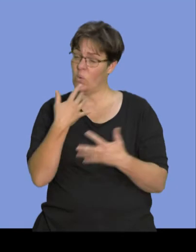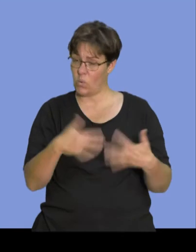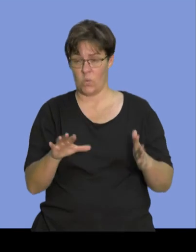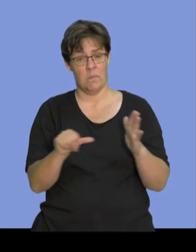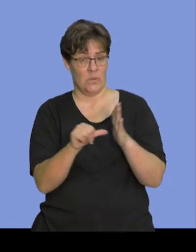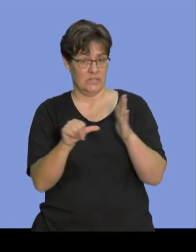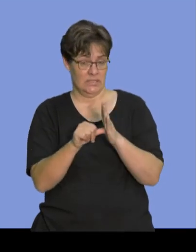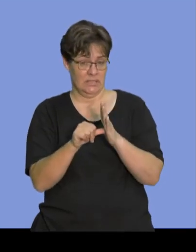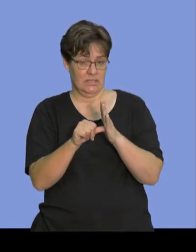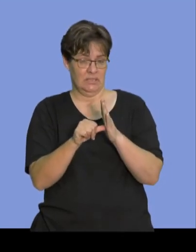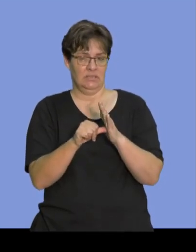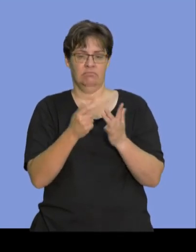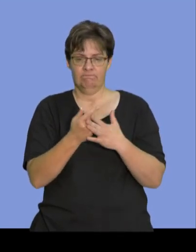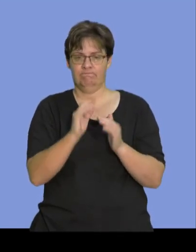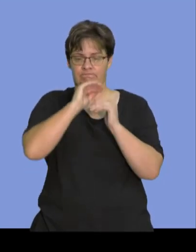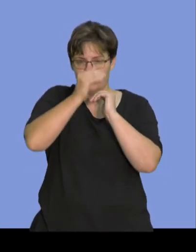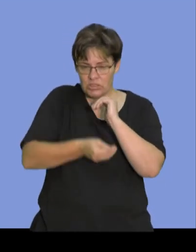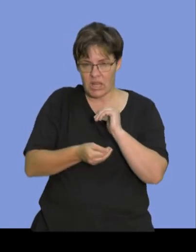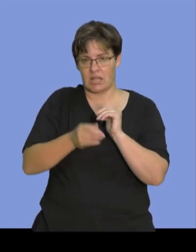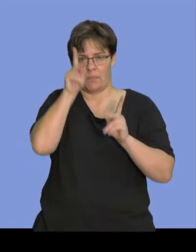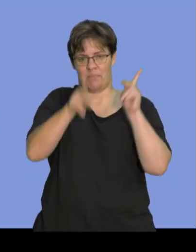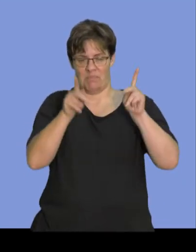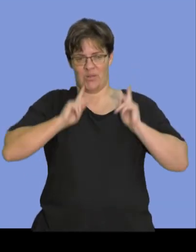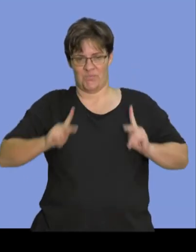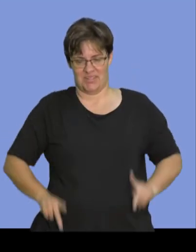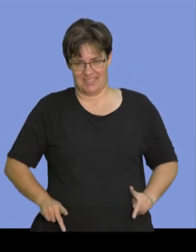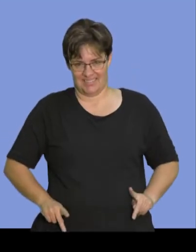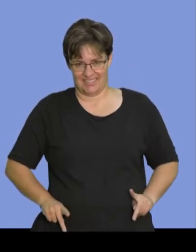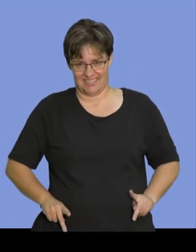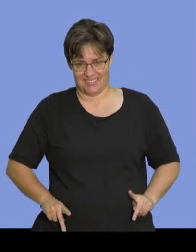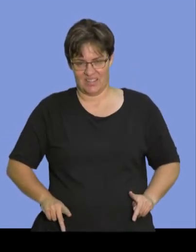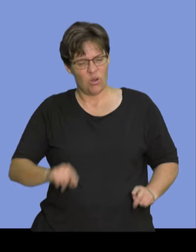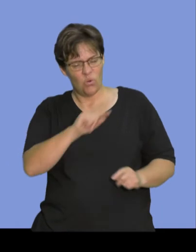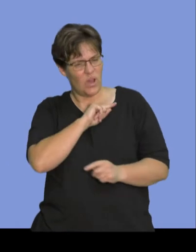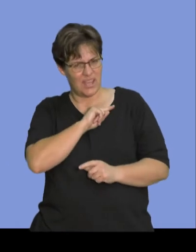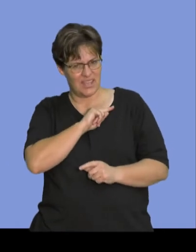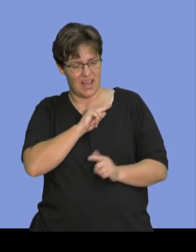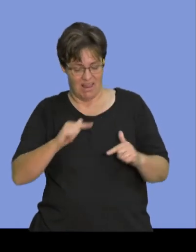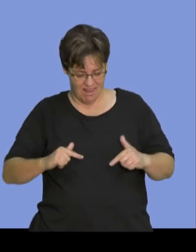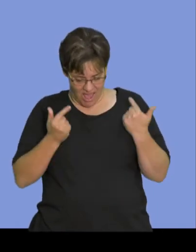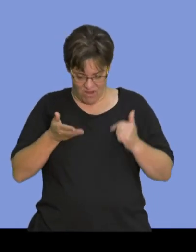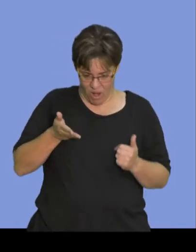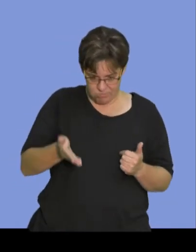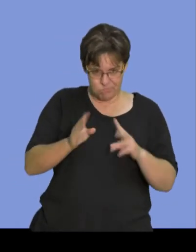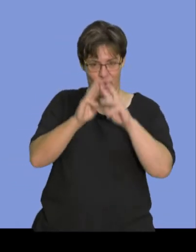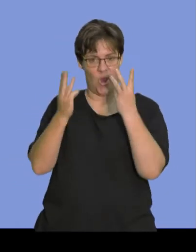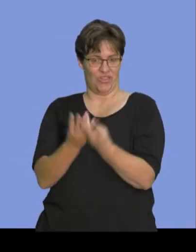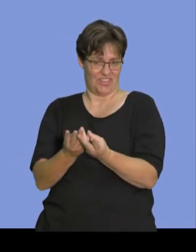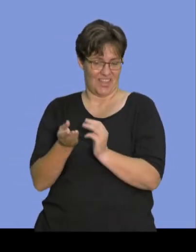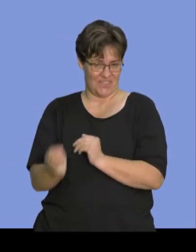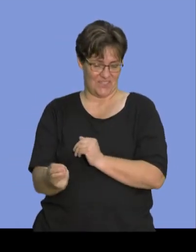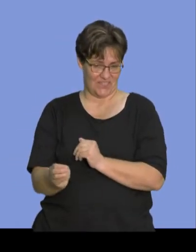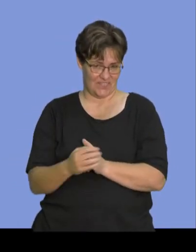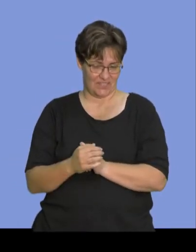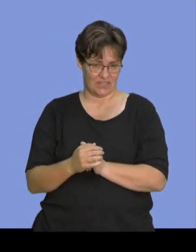huge significance in terms of protecting human life, and for the reason why actually life exists on planet